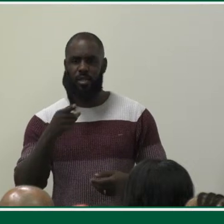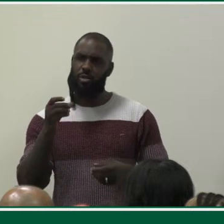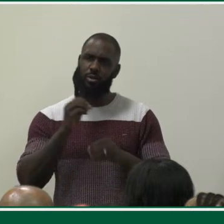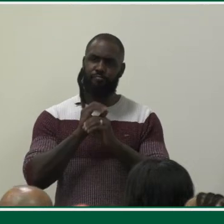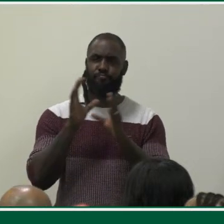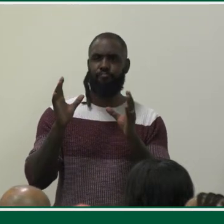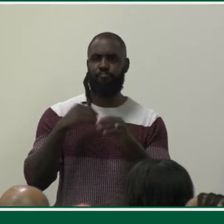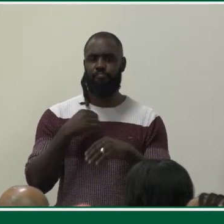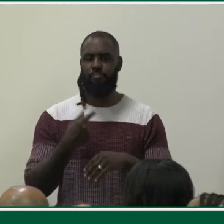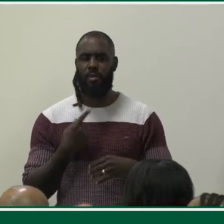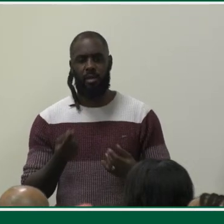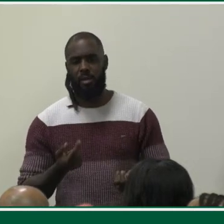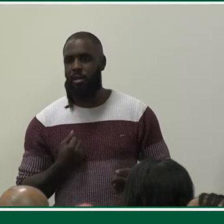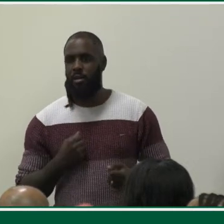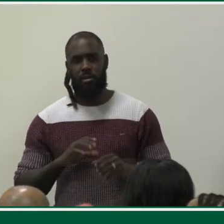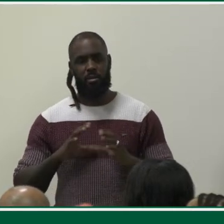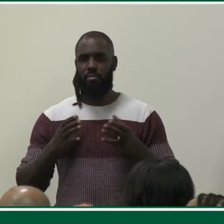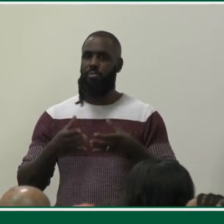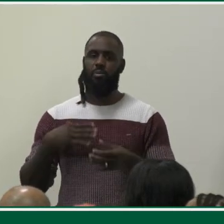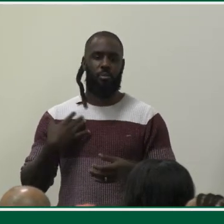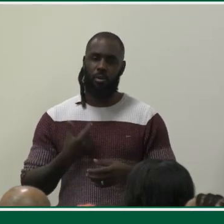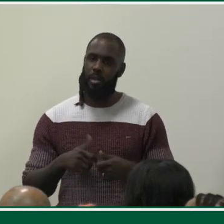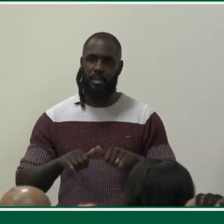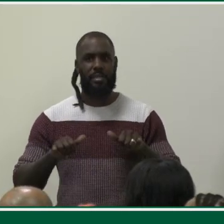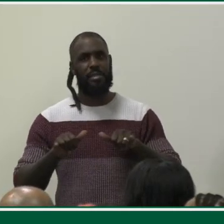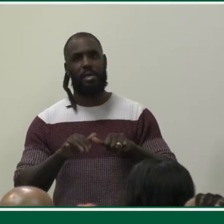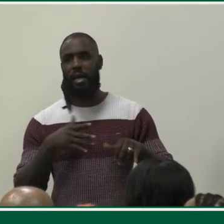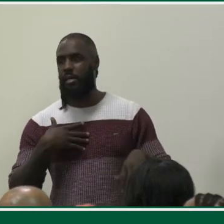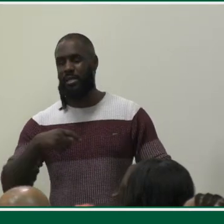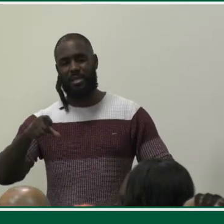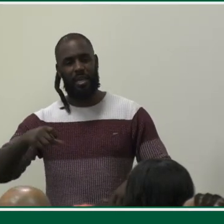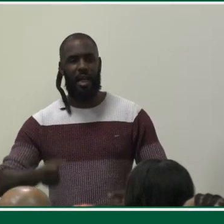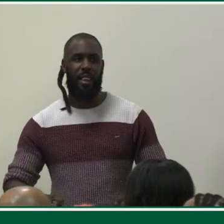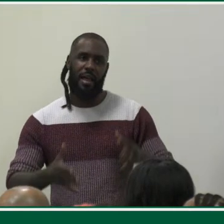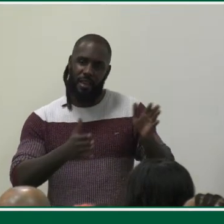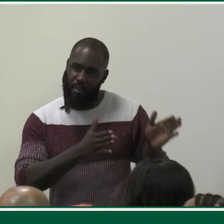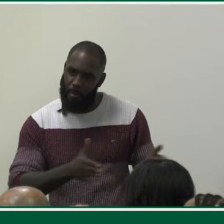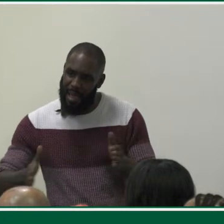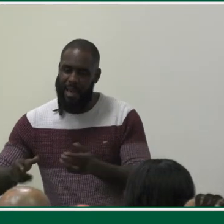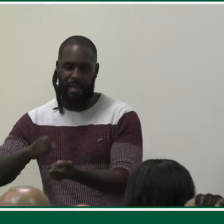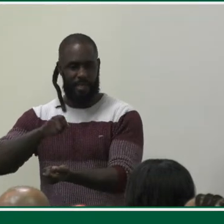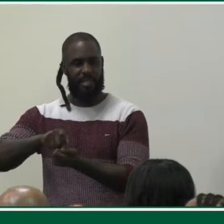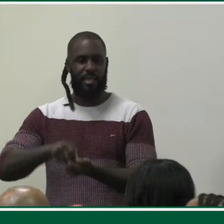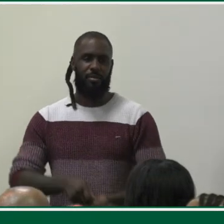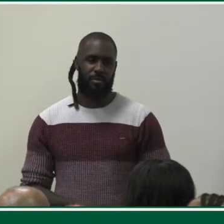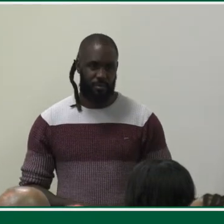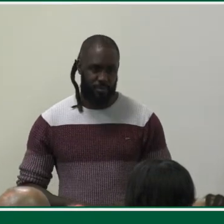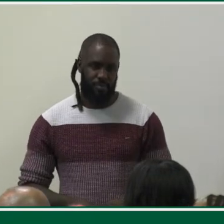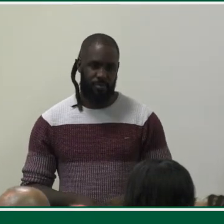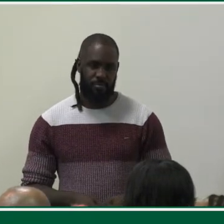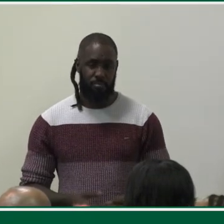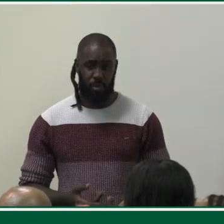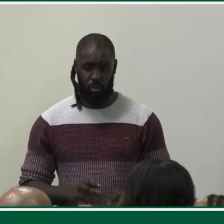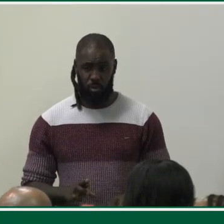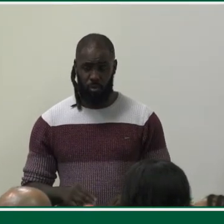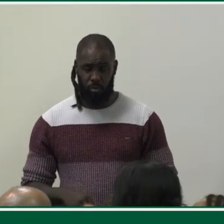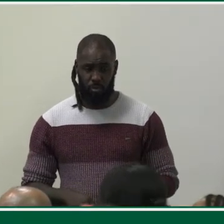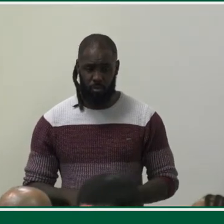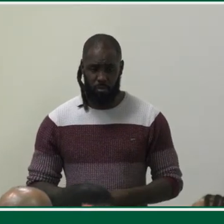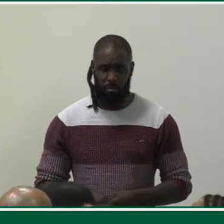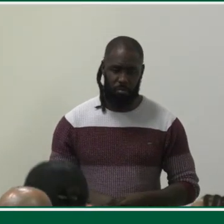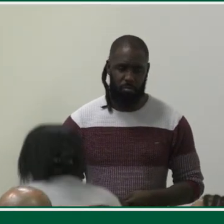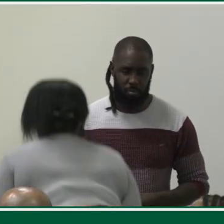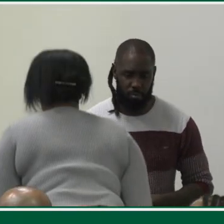imagine, undertaking of this size requires an incredible amount of planning and detail. In terms of the structure,